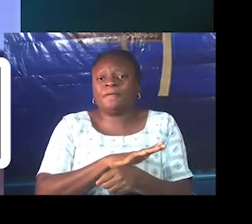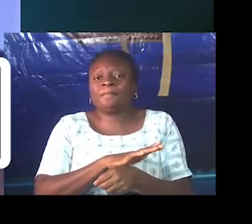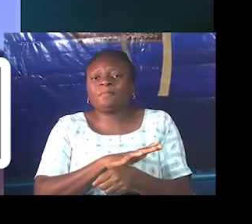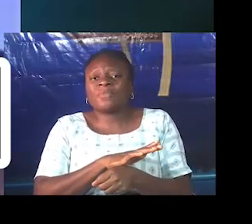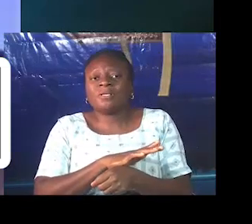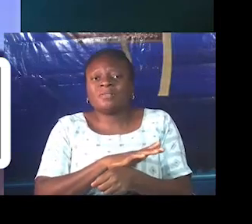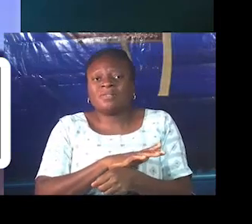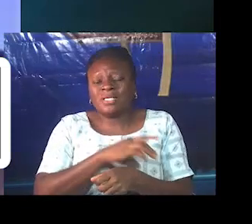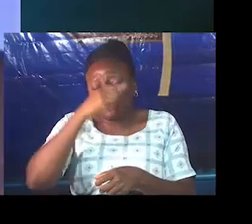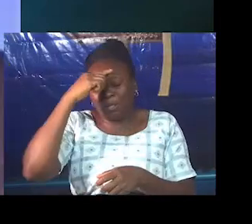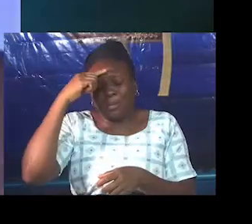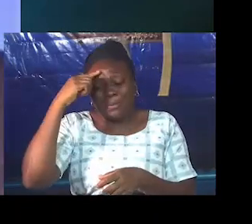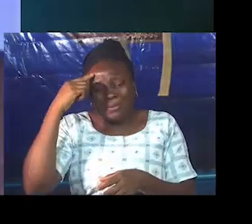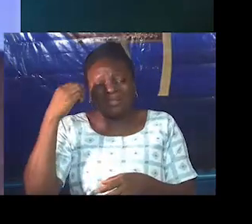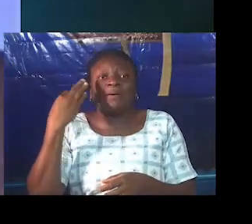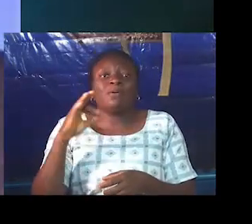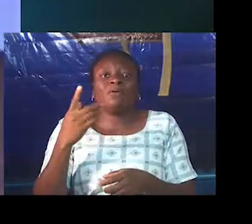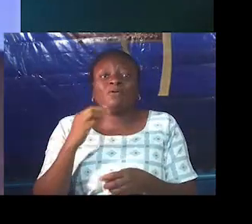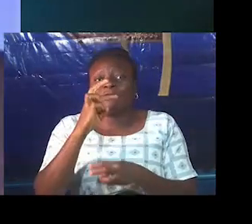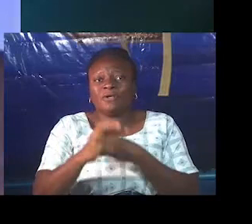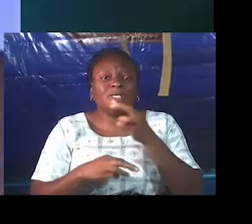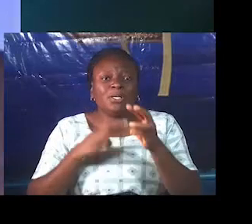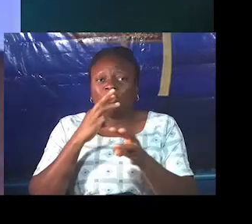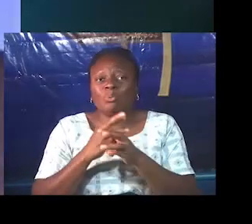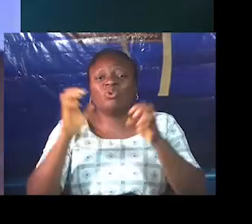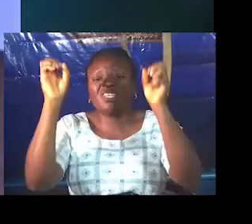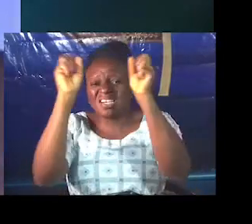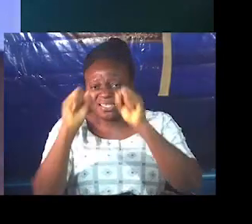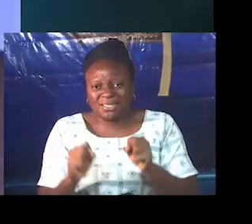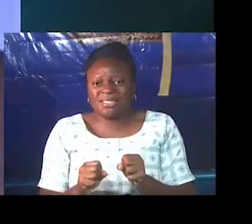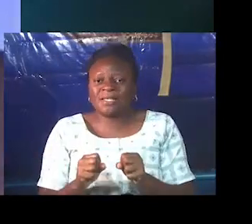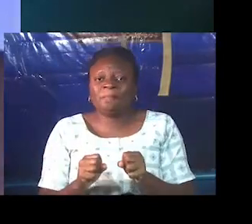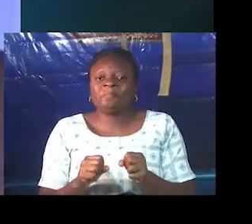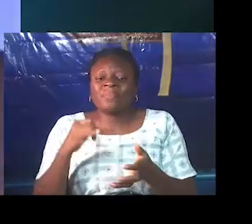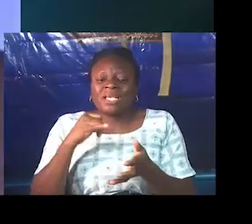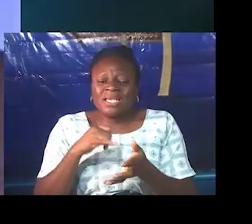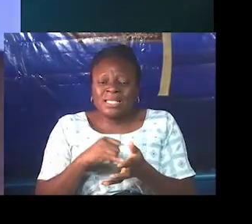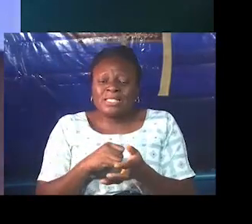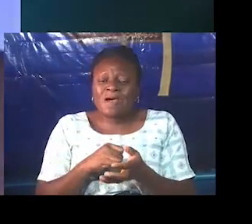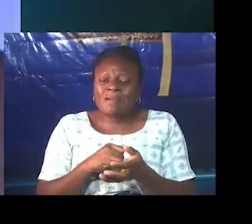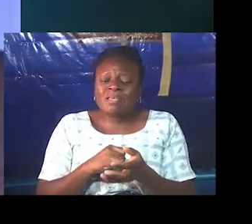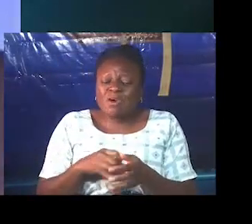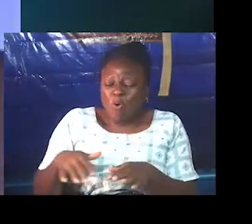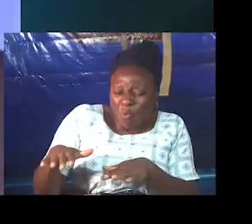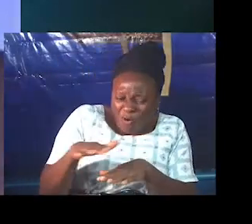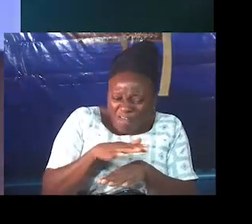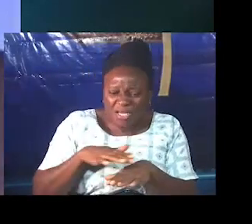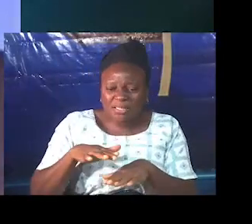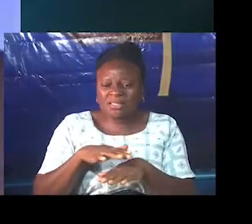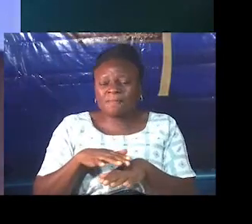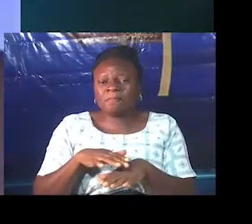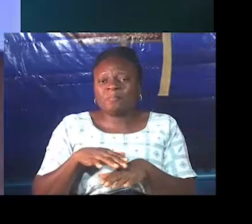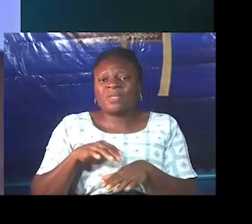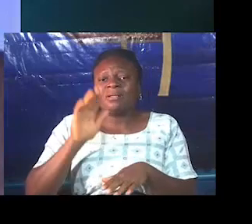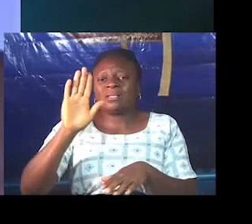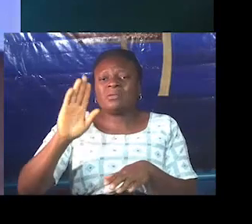things becloud your mind and discolor what God wants to give you. And as a result, you find